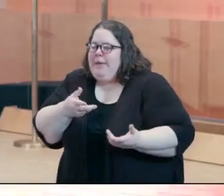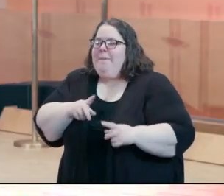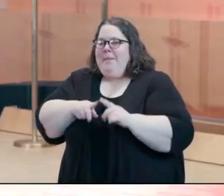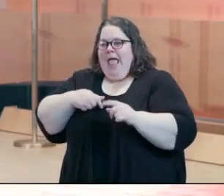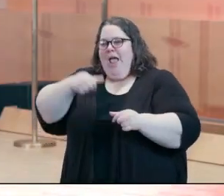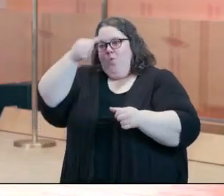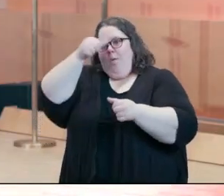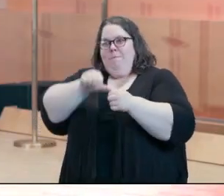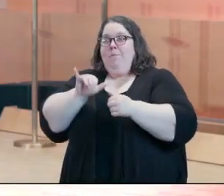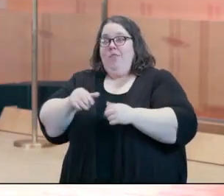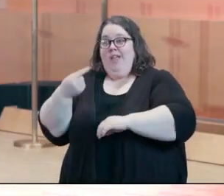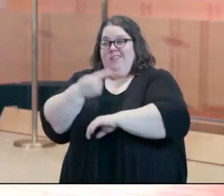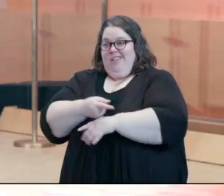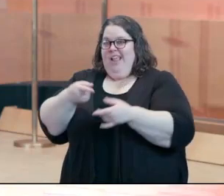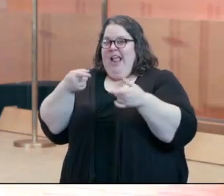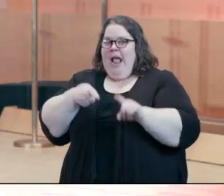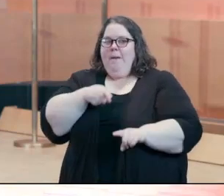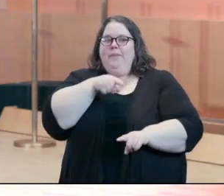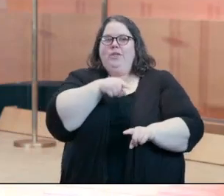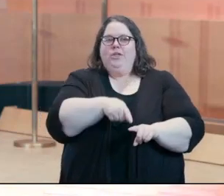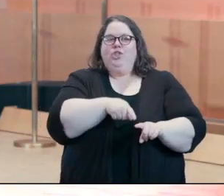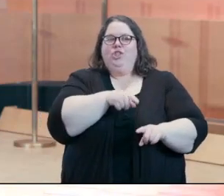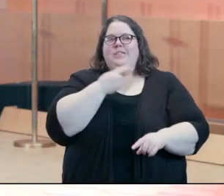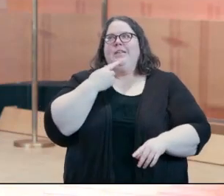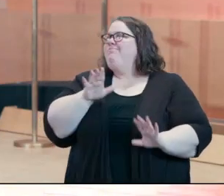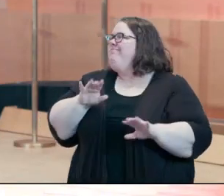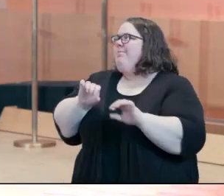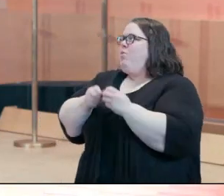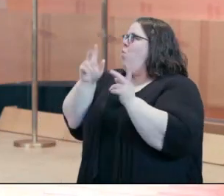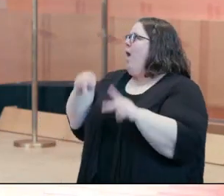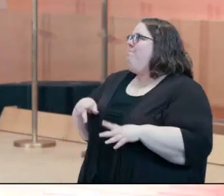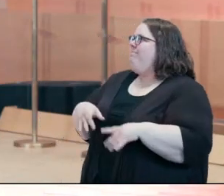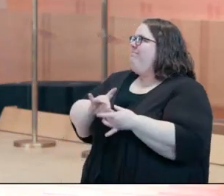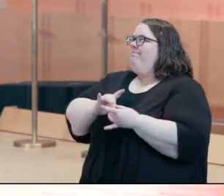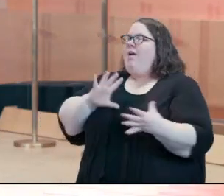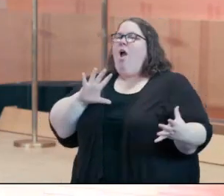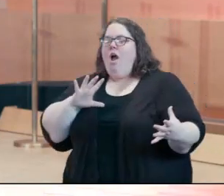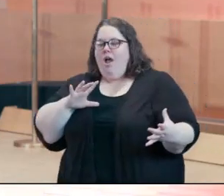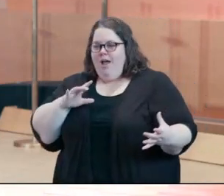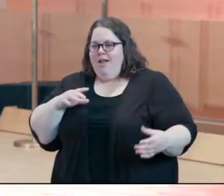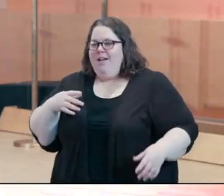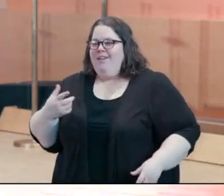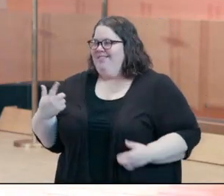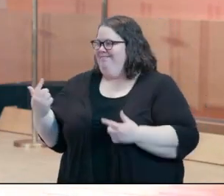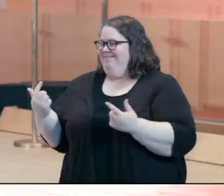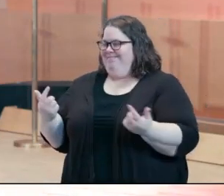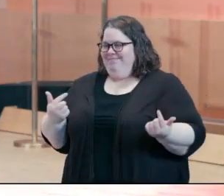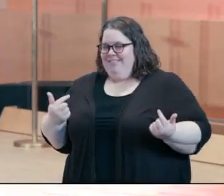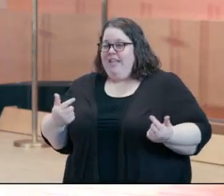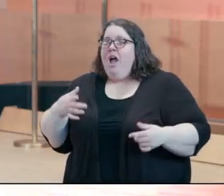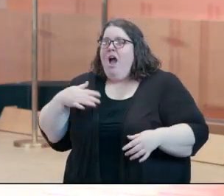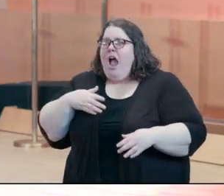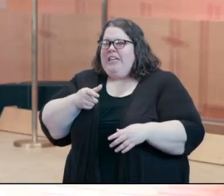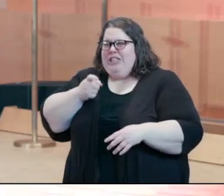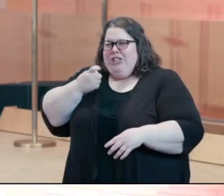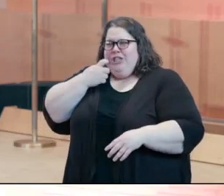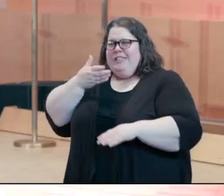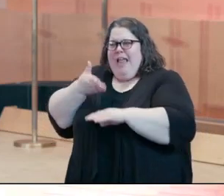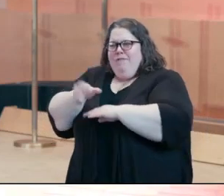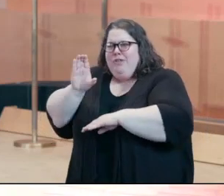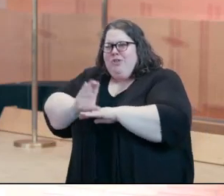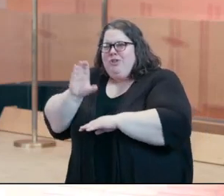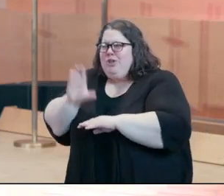I remember the day she broke up with me. And mind that, it was right after chapel. I'm like, who does